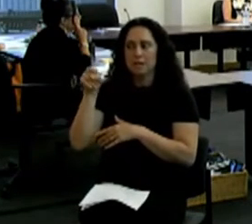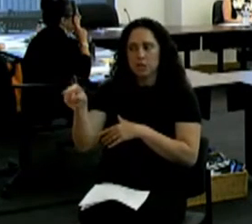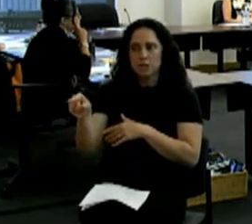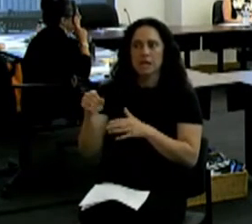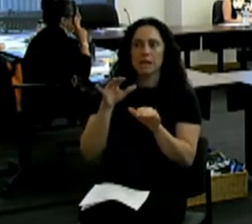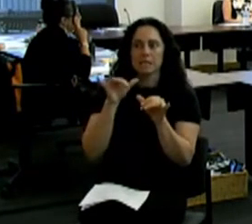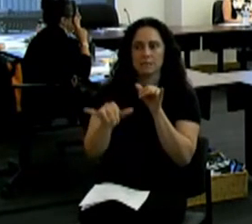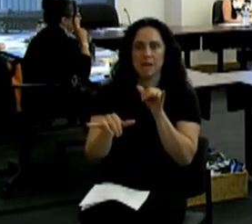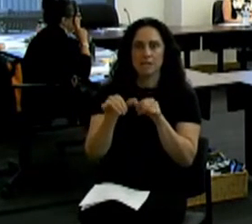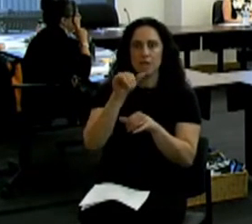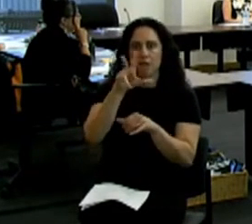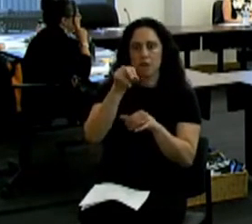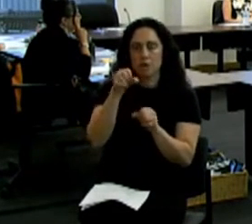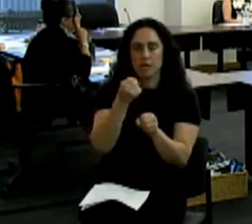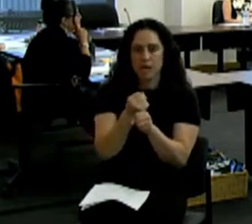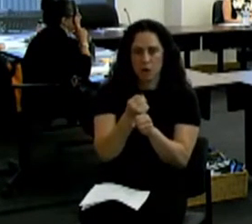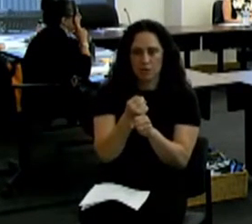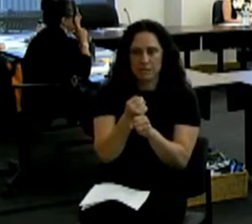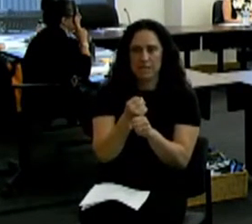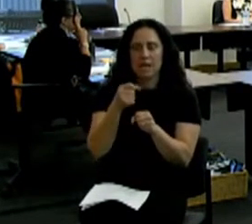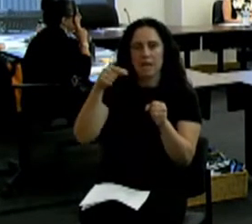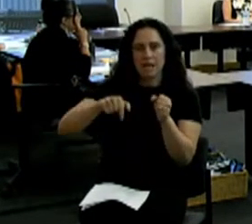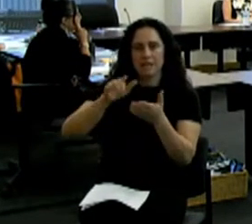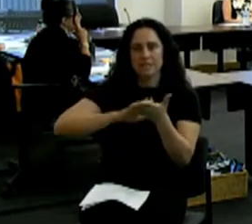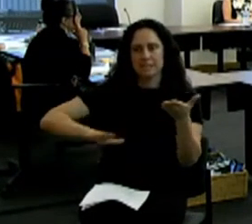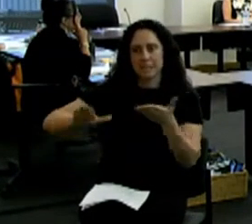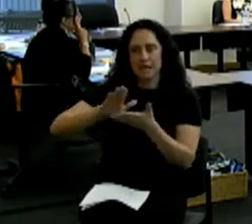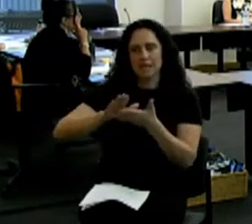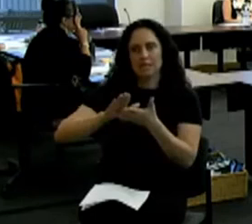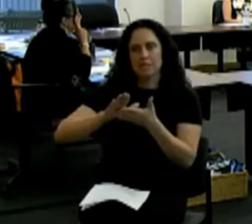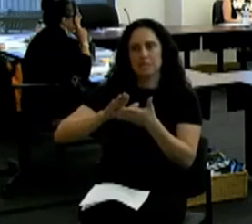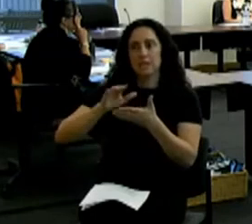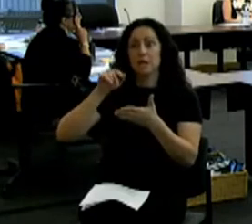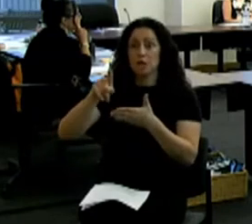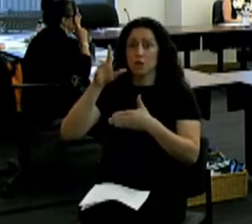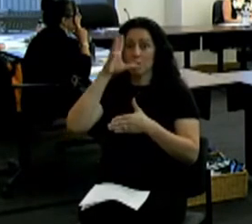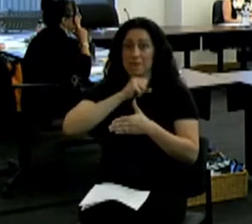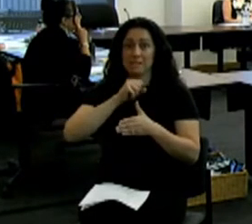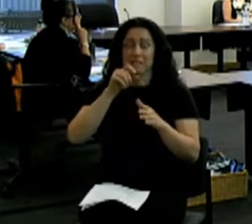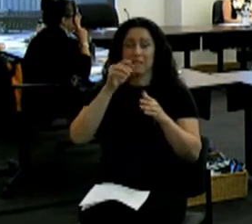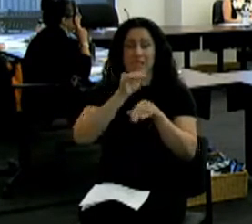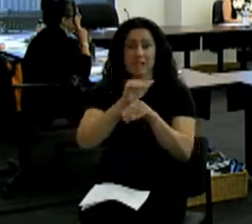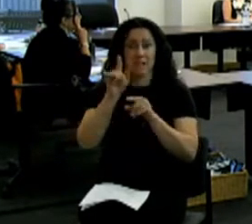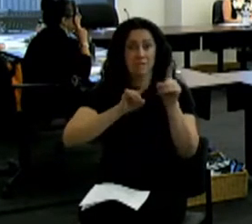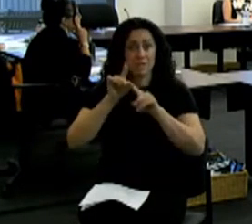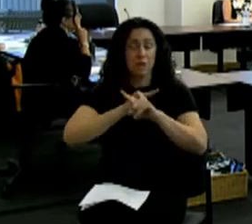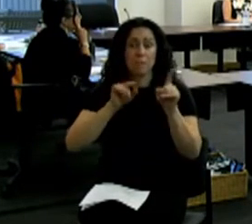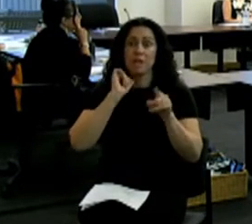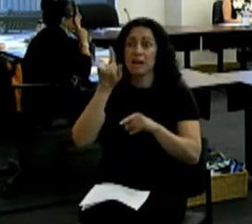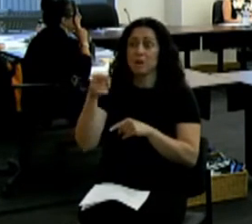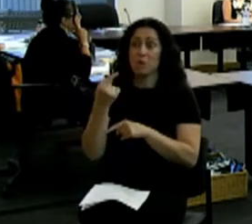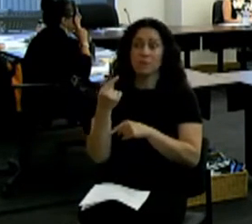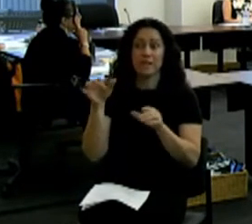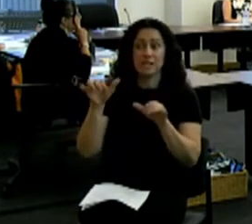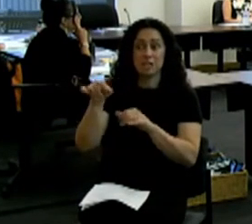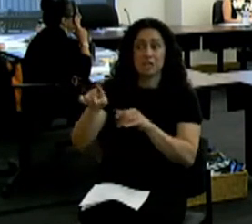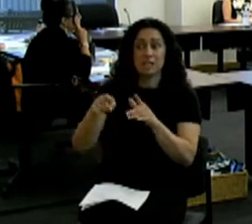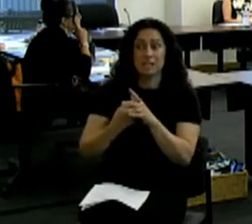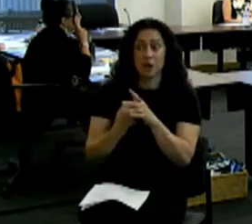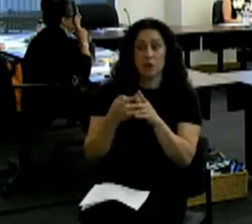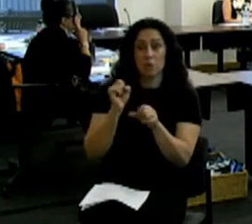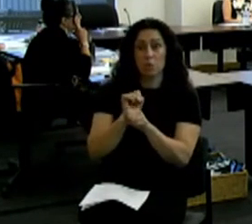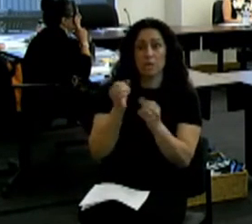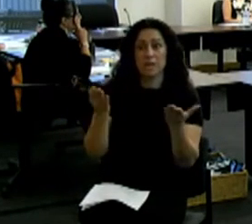has spent 30 years at this college. You did miss the Night of the Stars, but not only did she